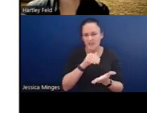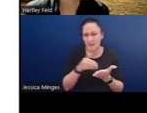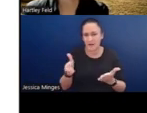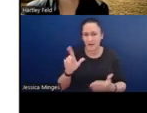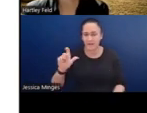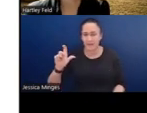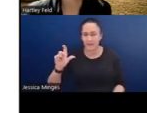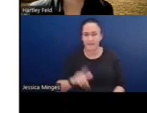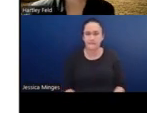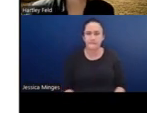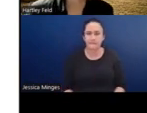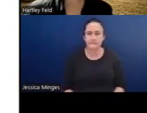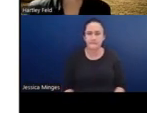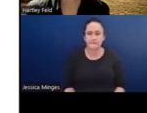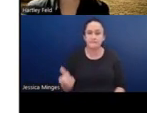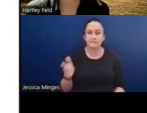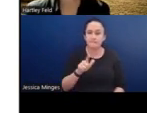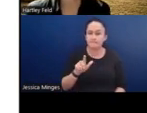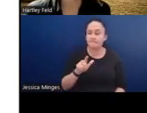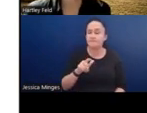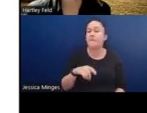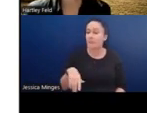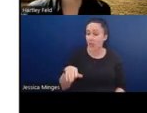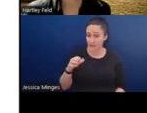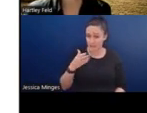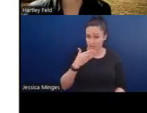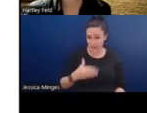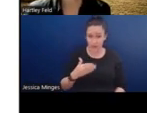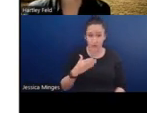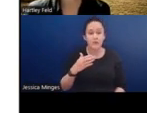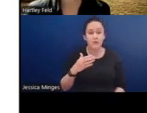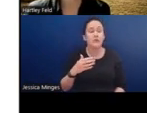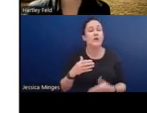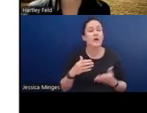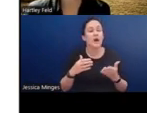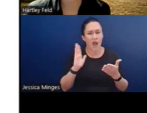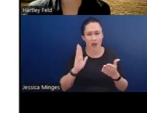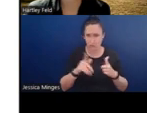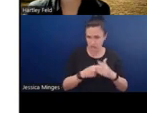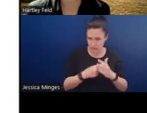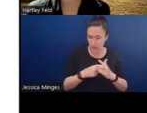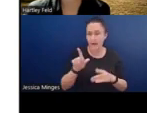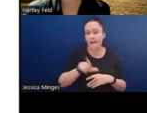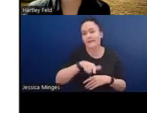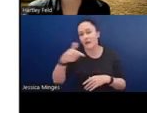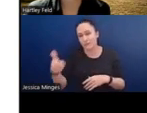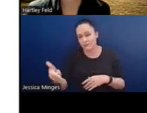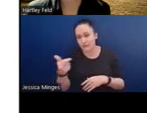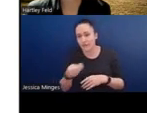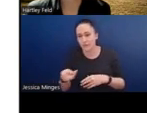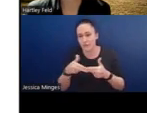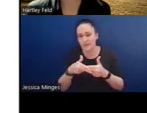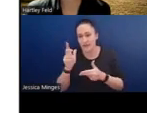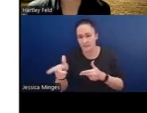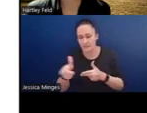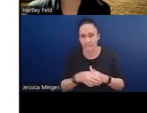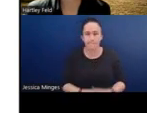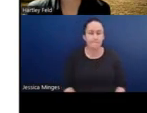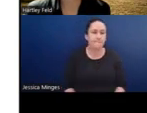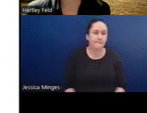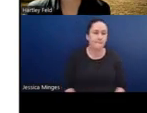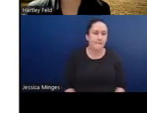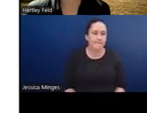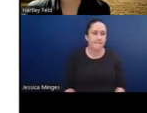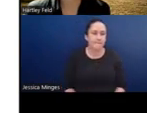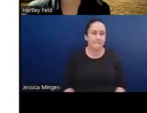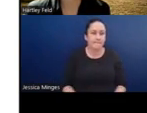Perfect. Thank you for having us. I am going to be starting, and then we're going to trade out with Dr. Fallin-Bennett in a few slides. So first,